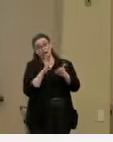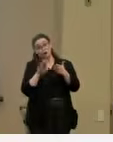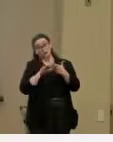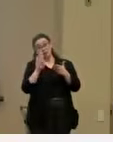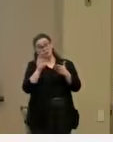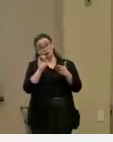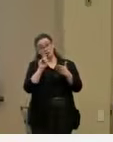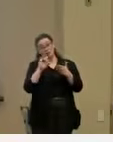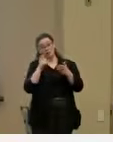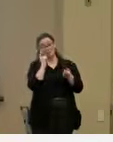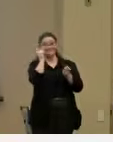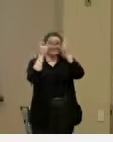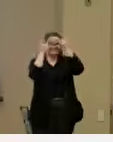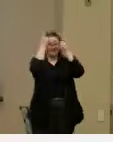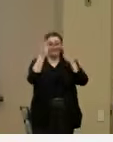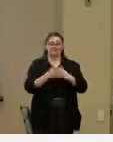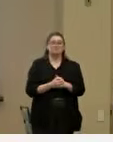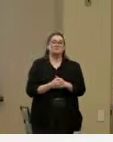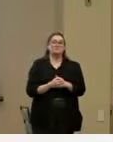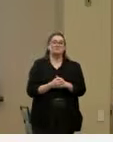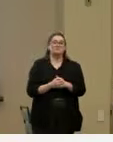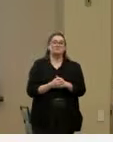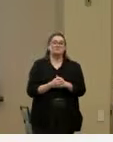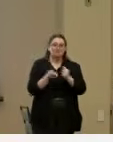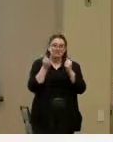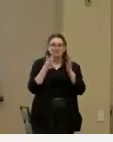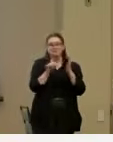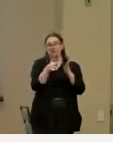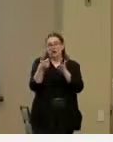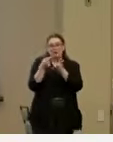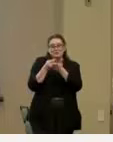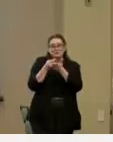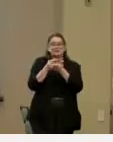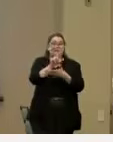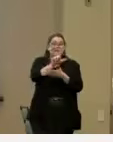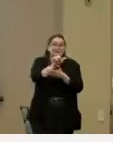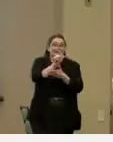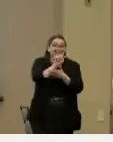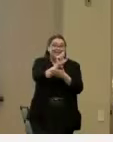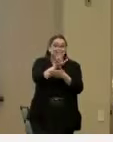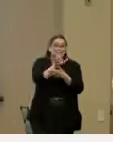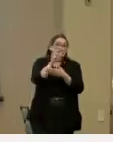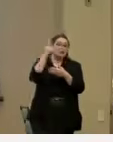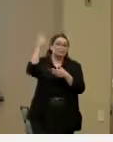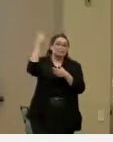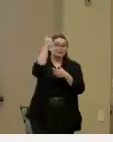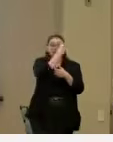that we needed much of an excuse. There's a lot of other treatments as well. There's laser treatments, there's injectable options,